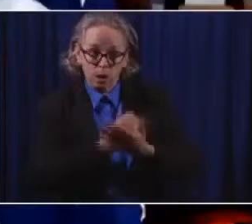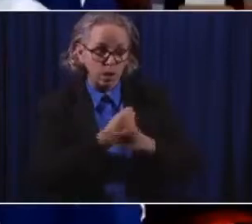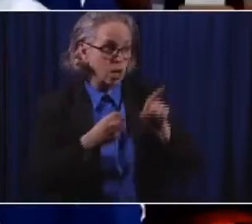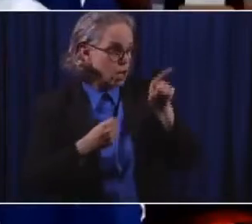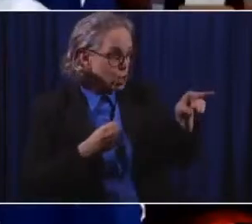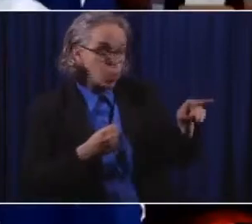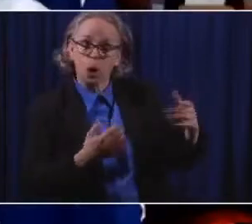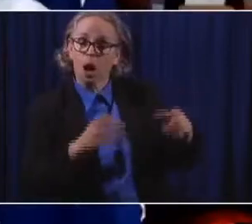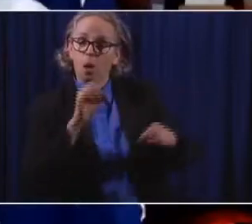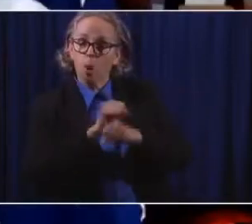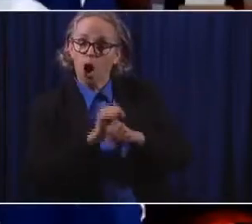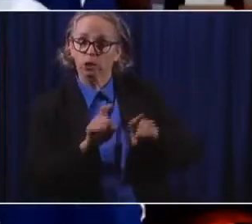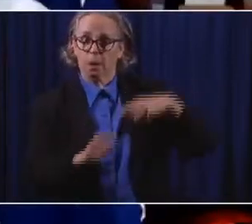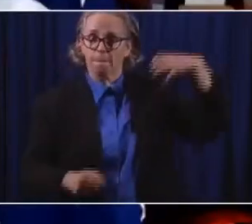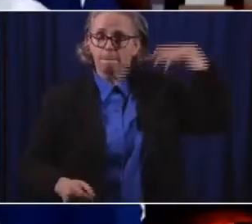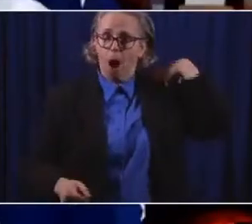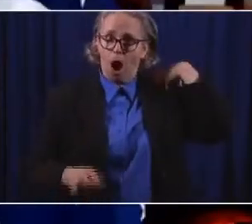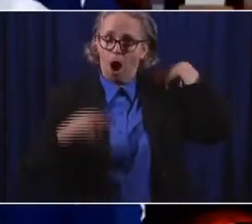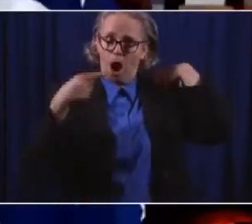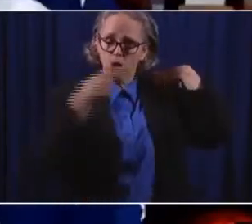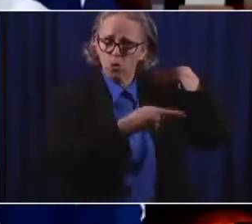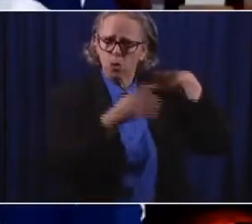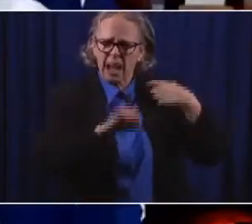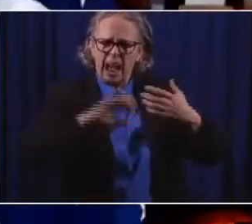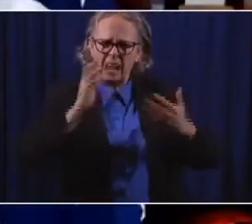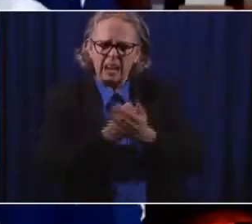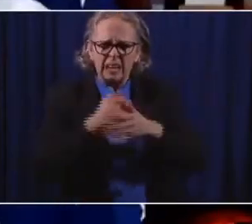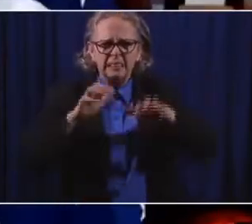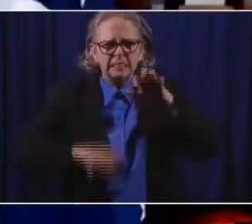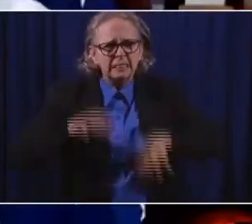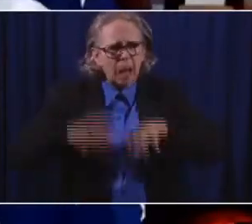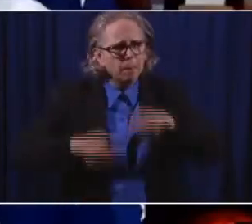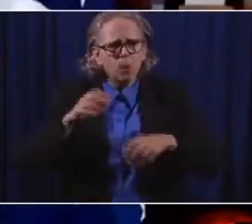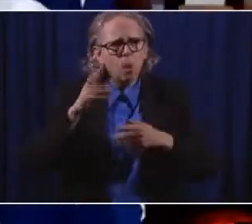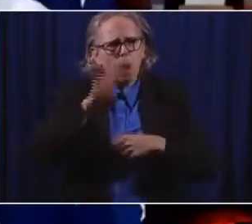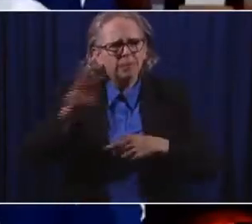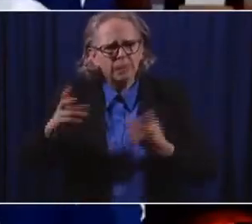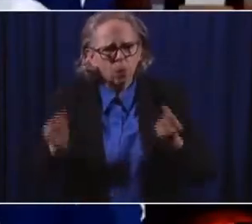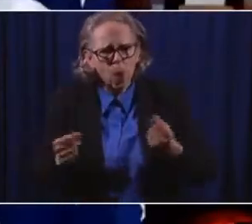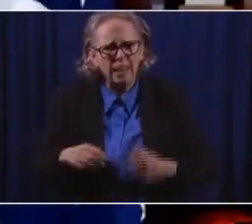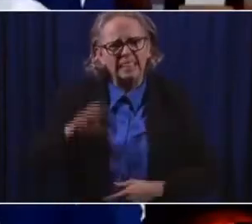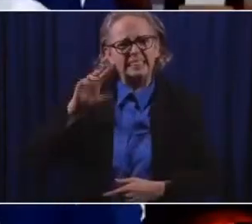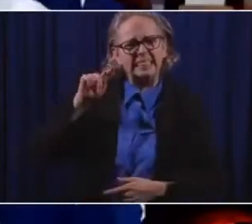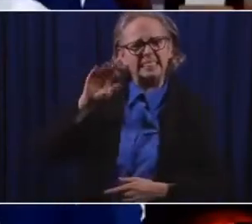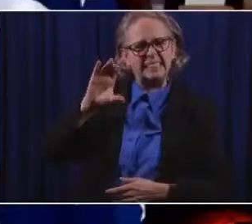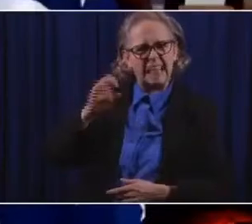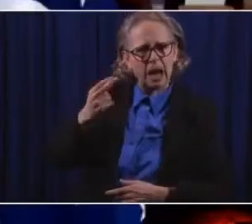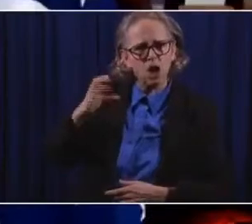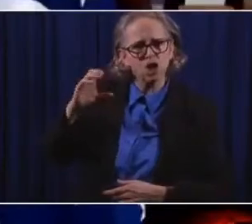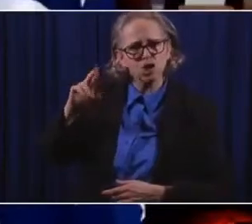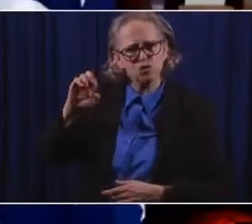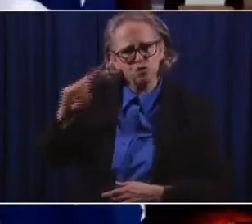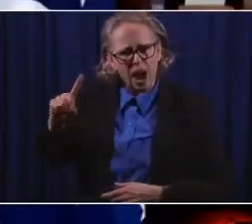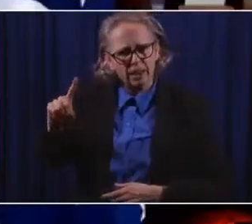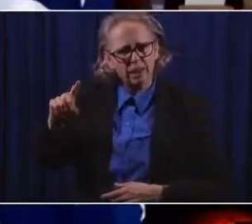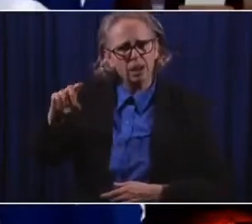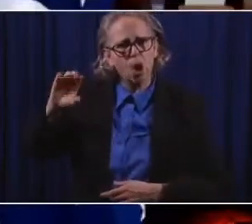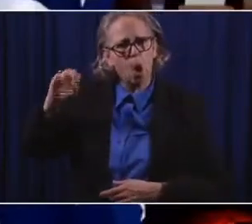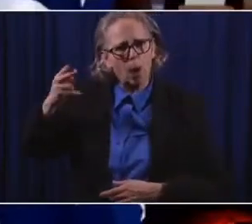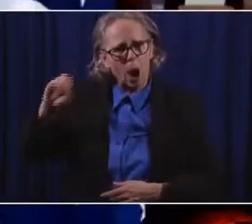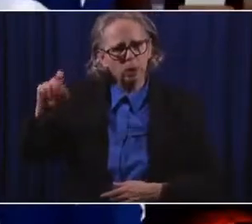to techcred.ohio.gov. The deadline for the latest round of applications is on Friday. We need to get this